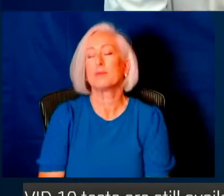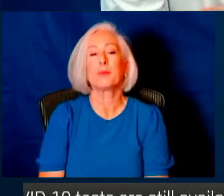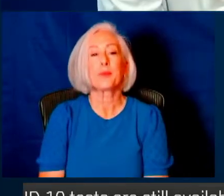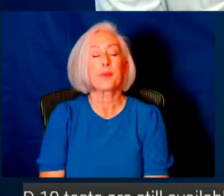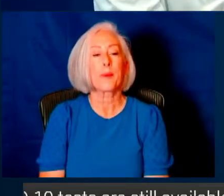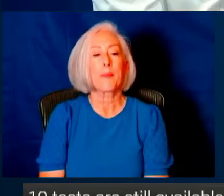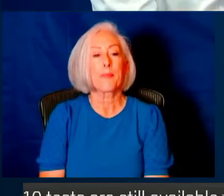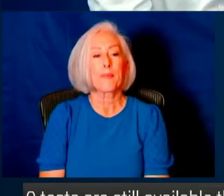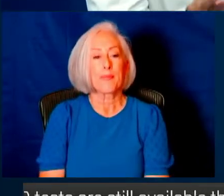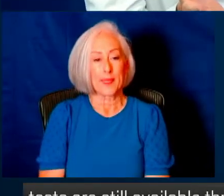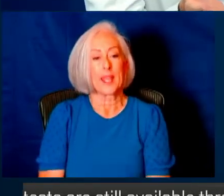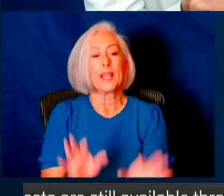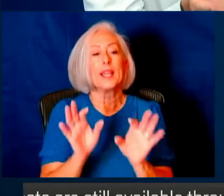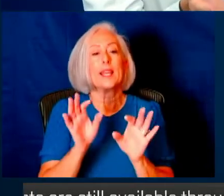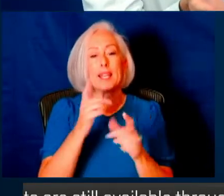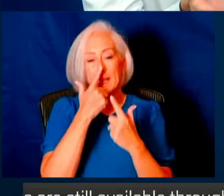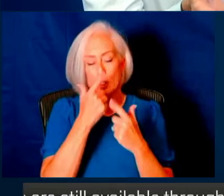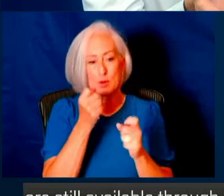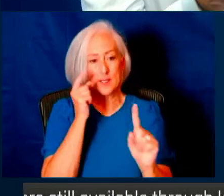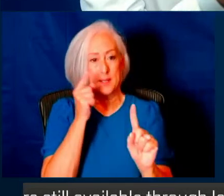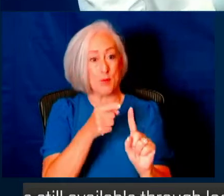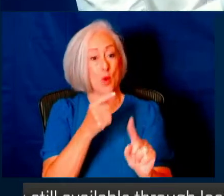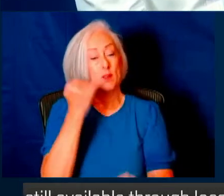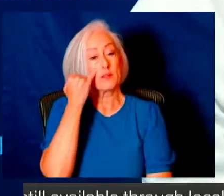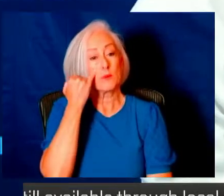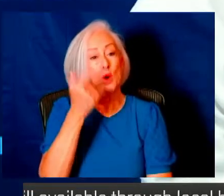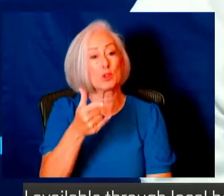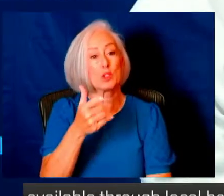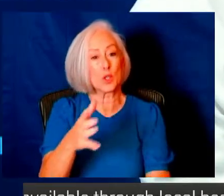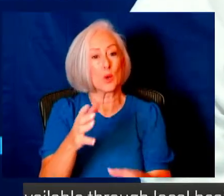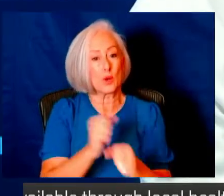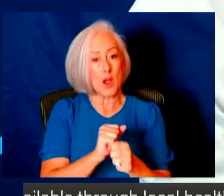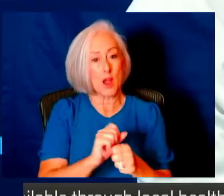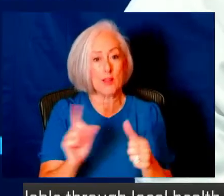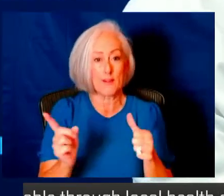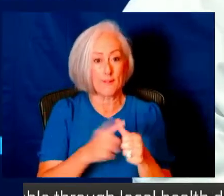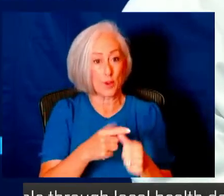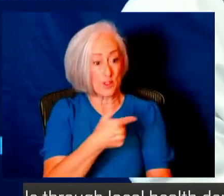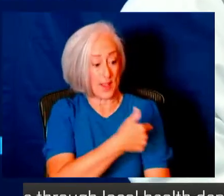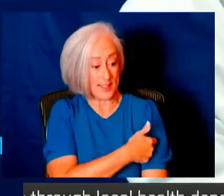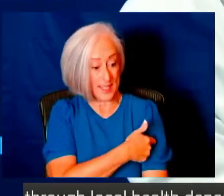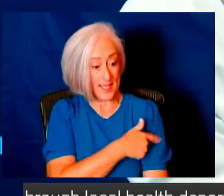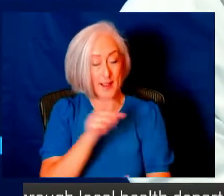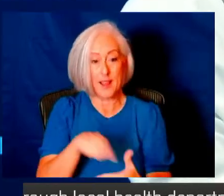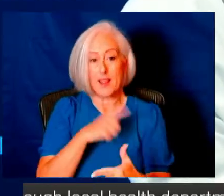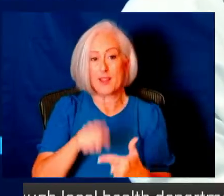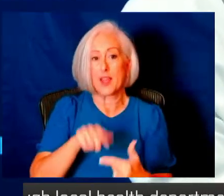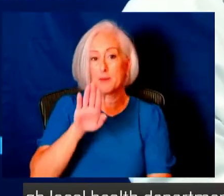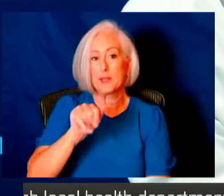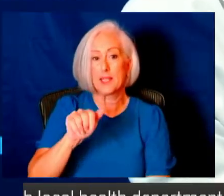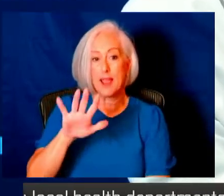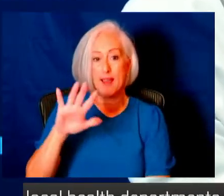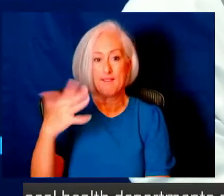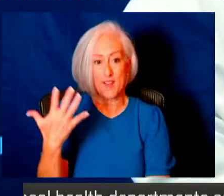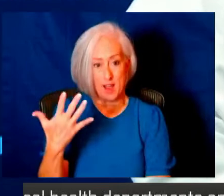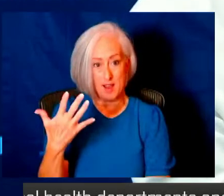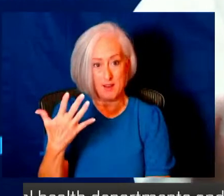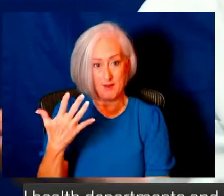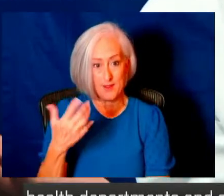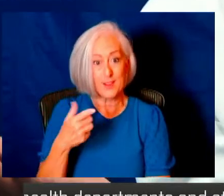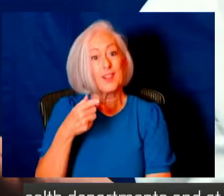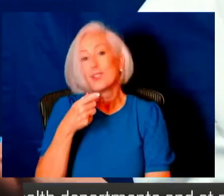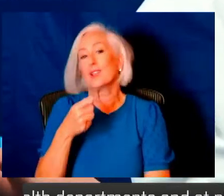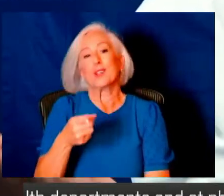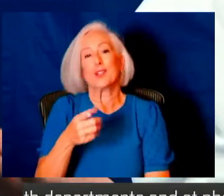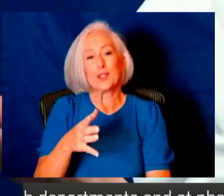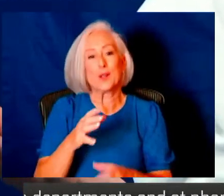Hawkeye. Let's say you got the original vaccine, and then you got BA.5. You sort of gave yourself a trial of the bivalent vaccine. Absolutely.